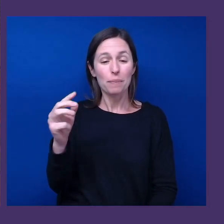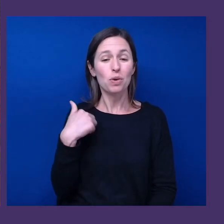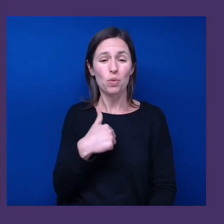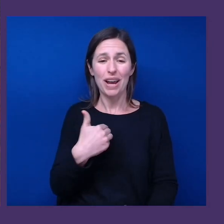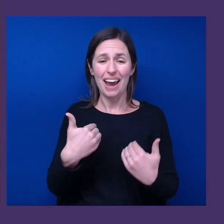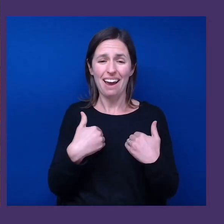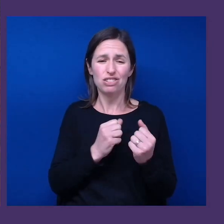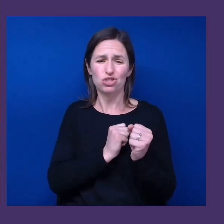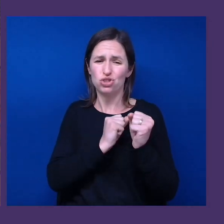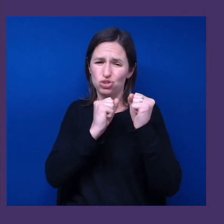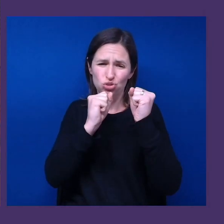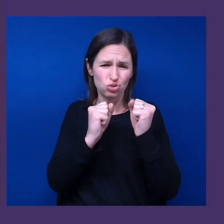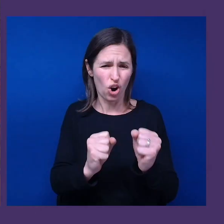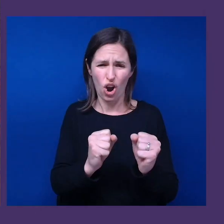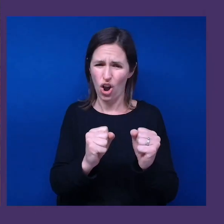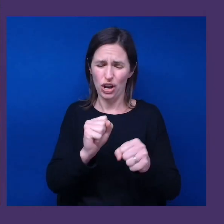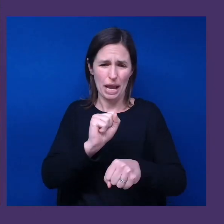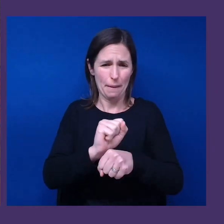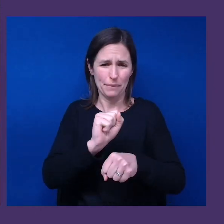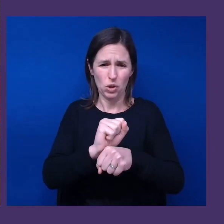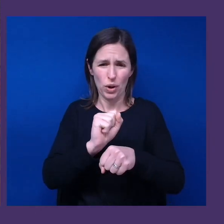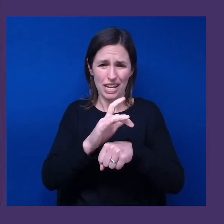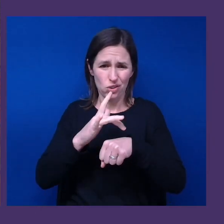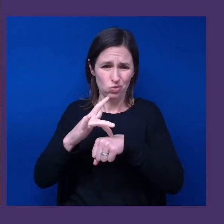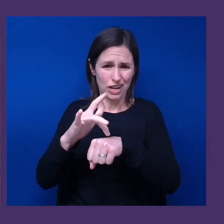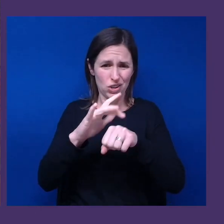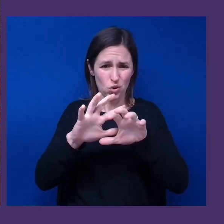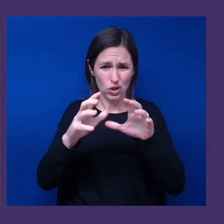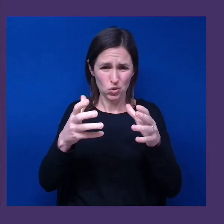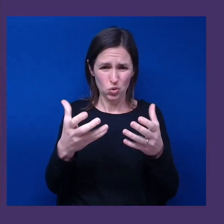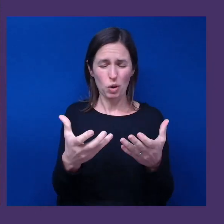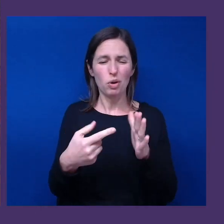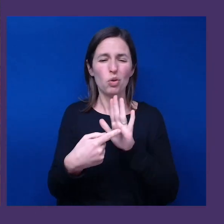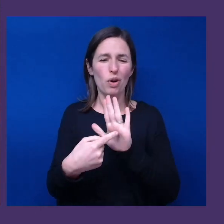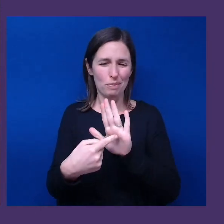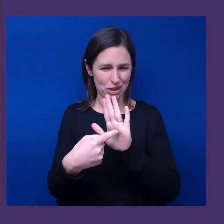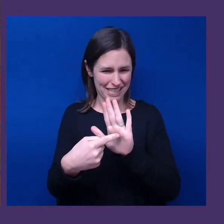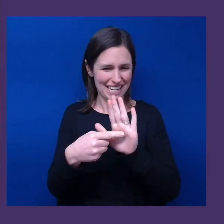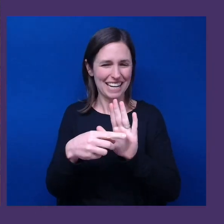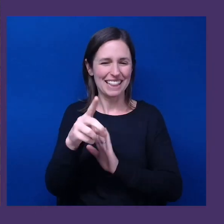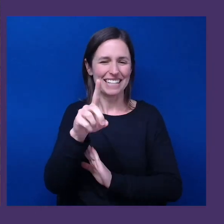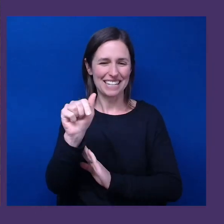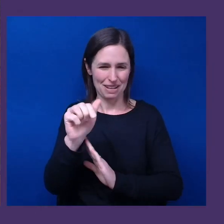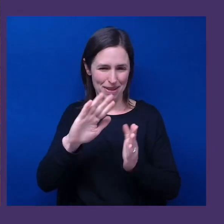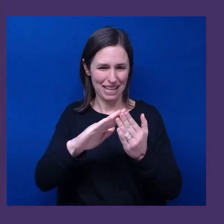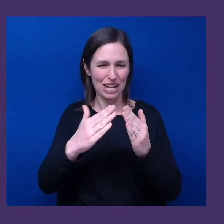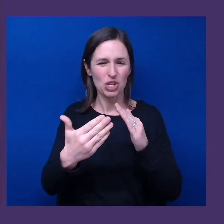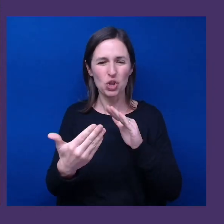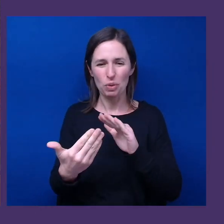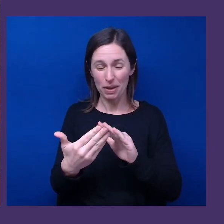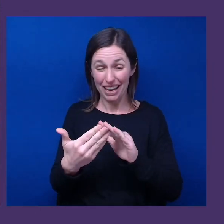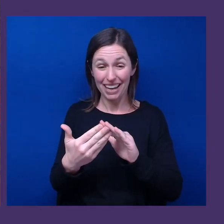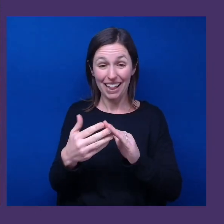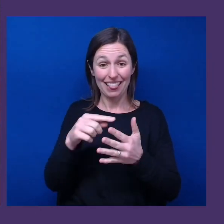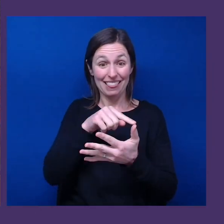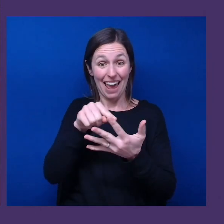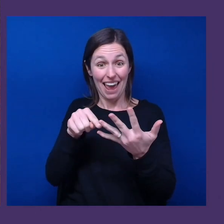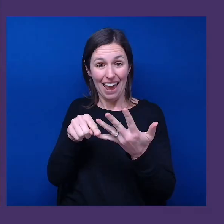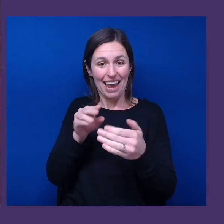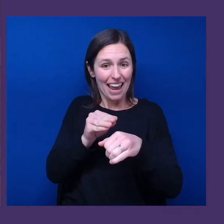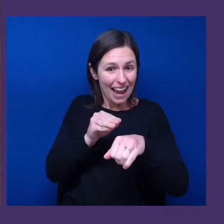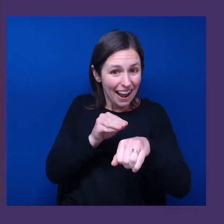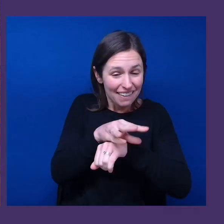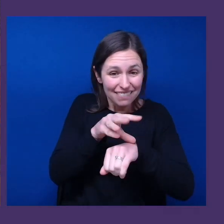resource group at Booking representing accessibility, who are advisors, collaborators,